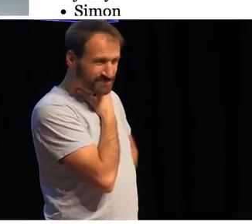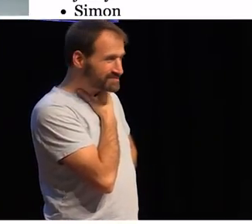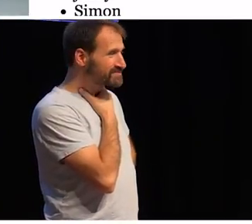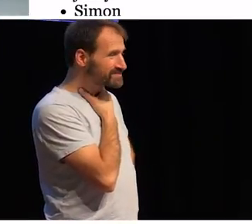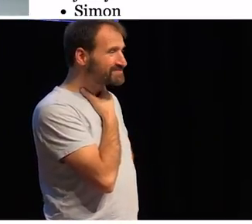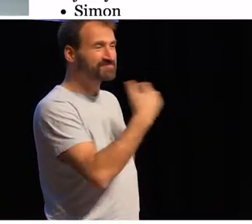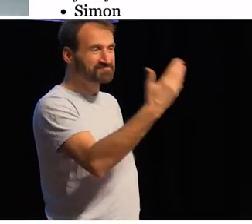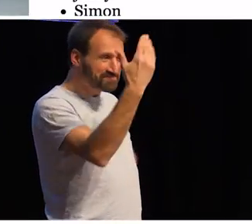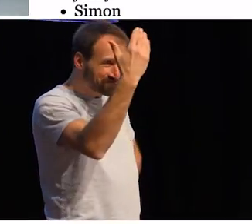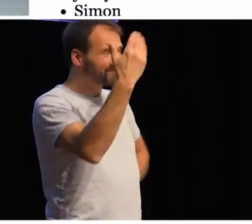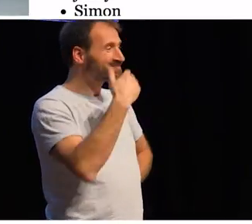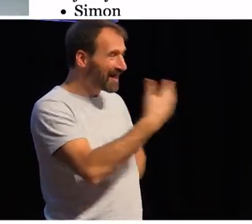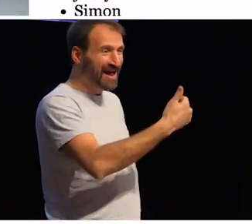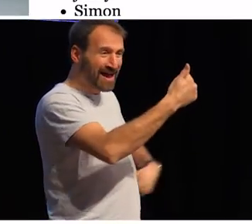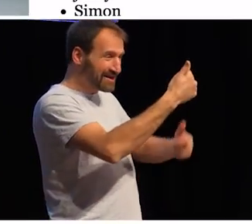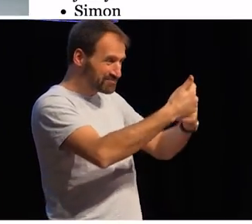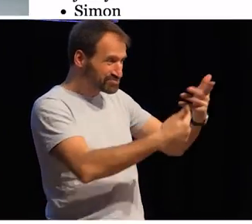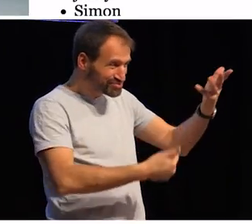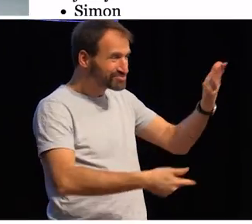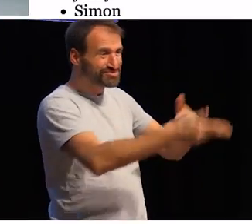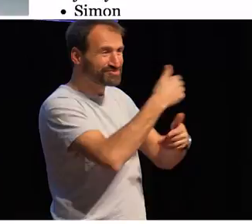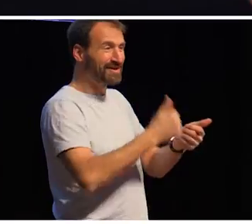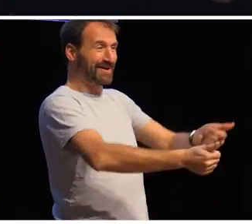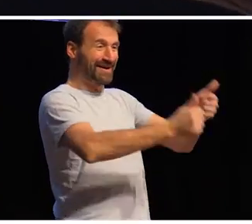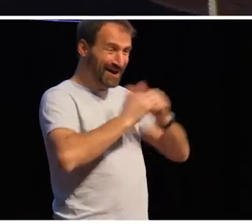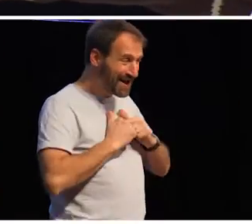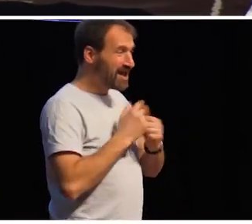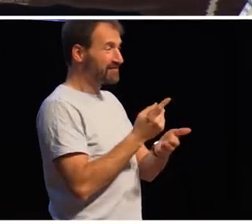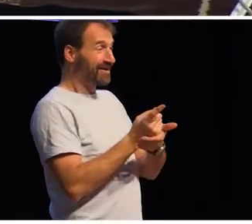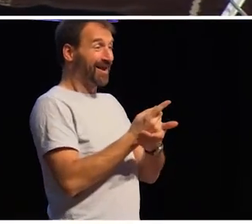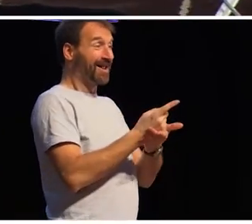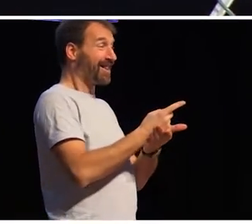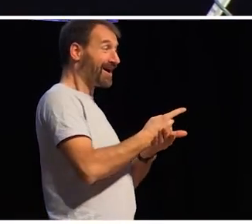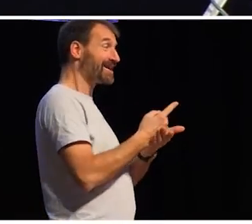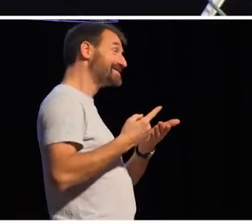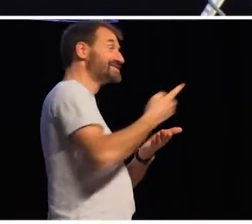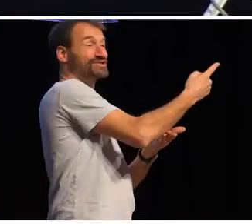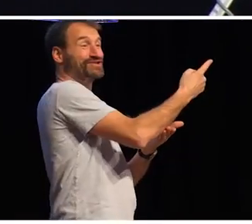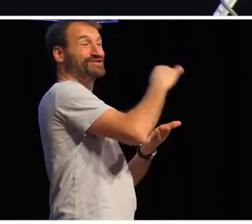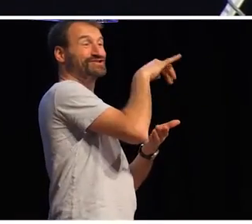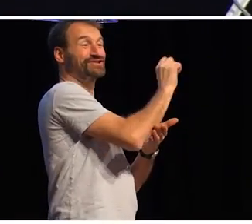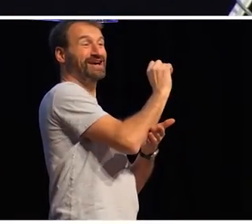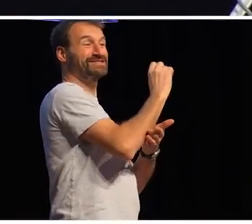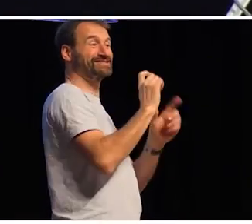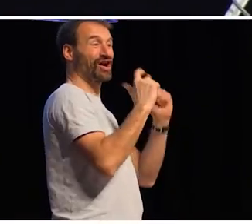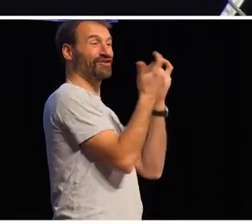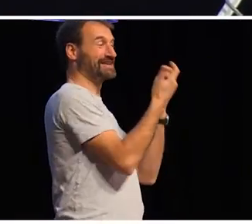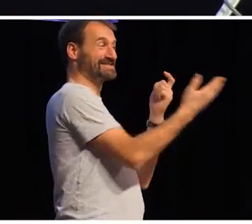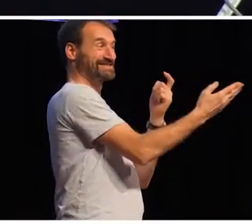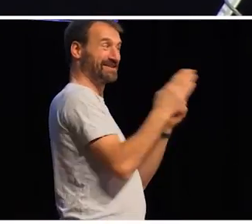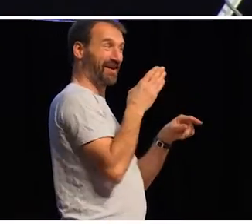So thank you to all these people who have helped me turn the knob towards JS Congress right here. Thank